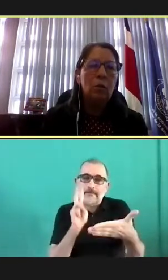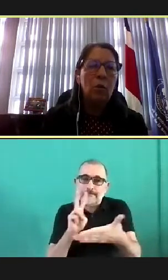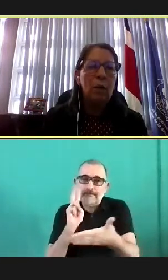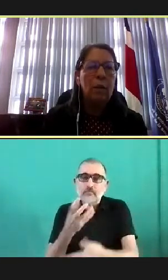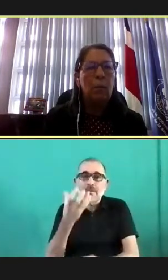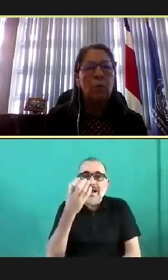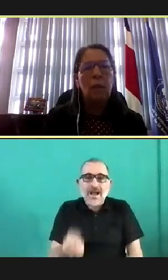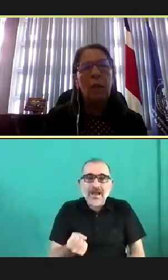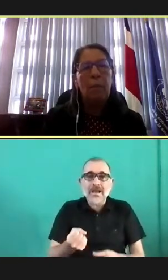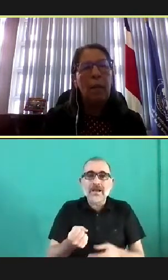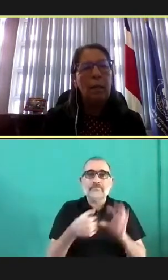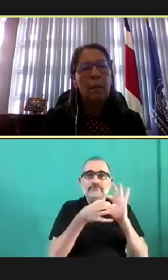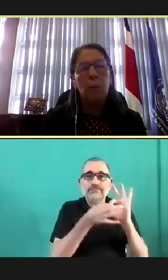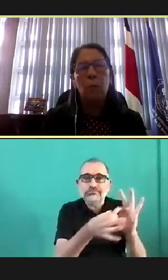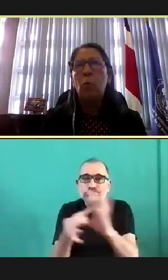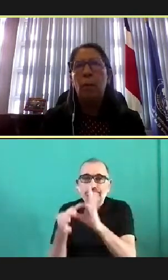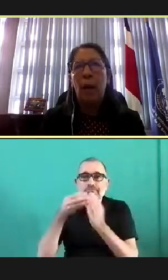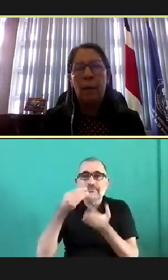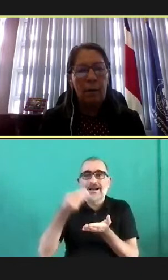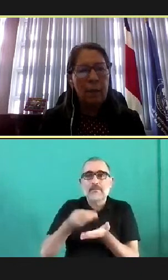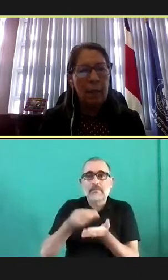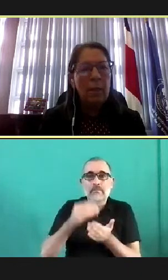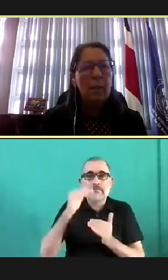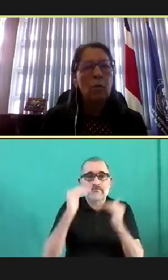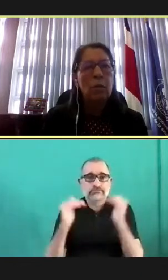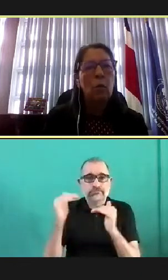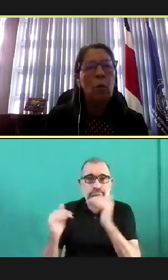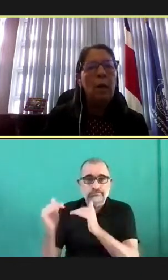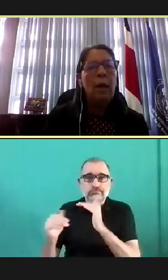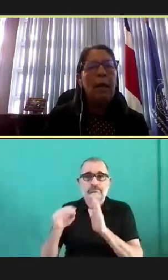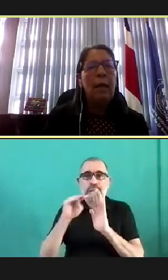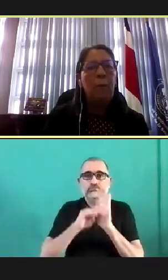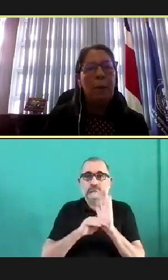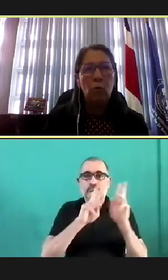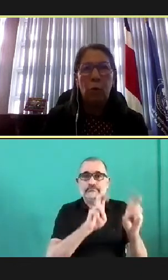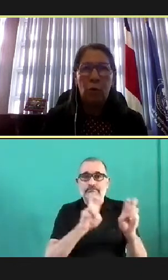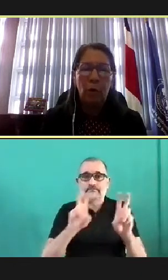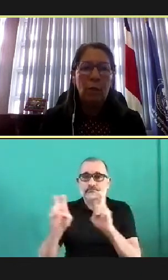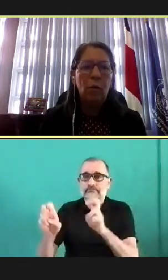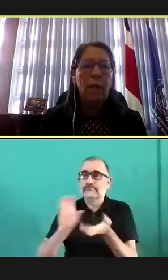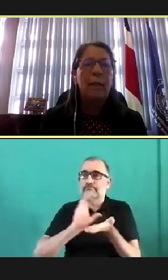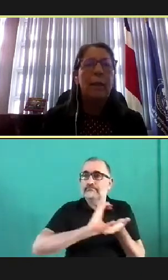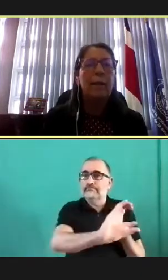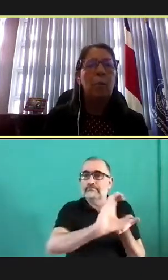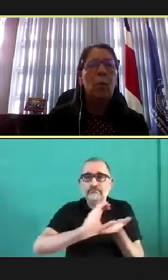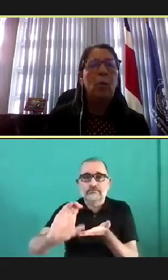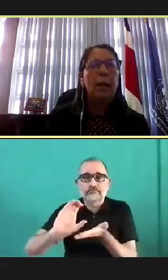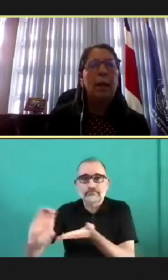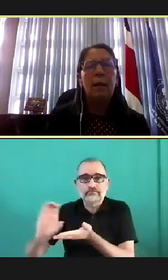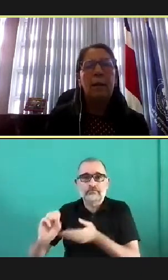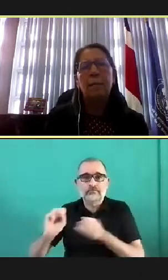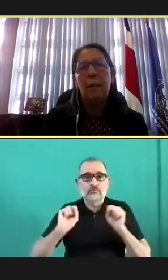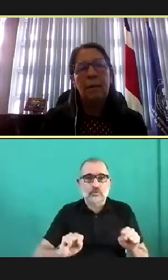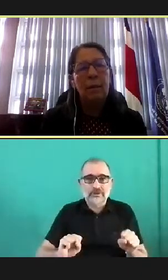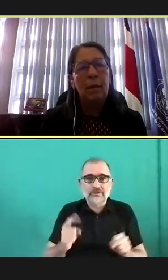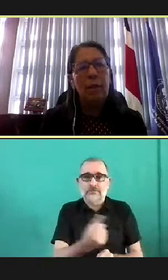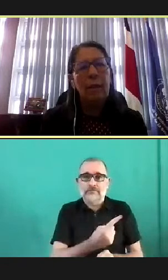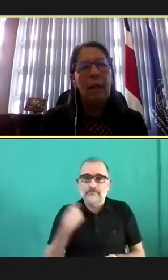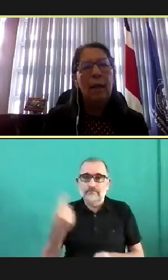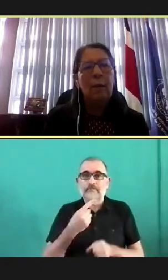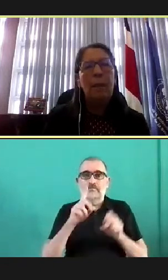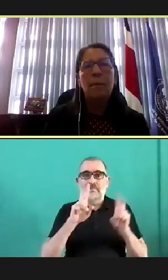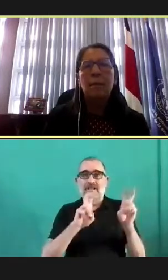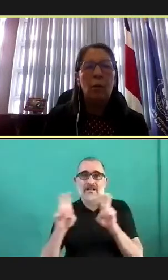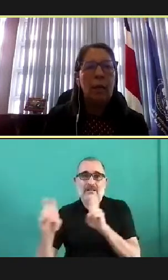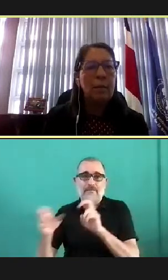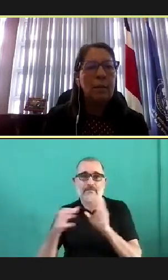There are three key elements that we consider to be essential. Working with the Ministry of